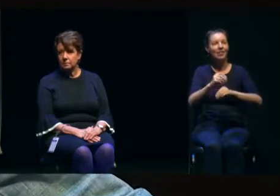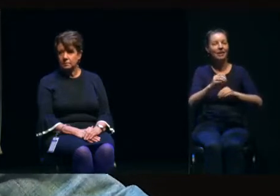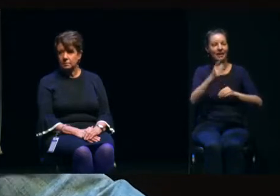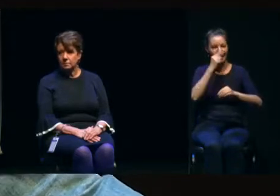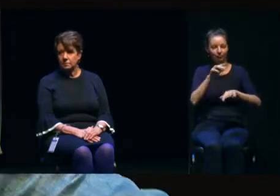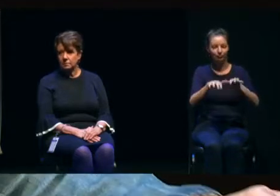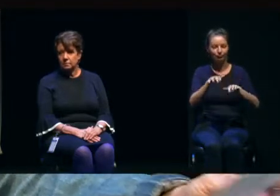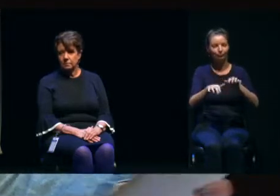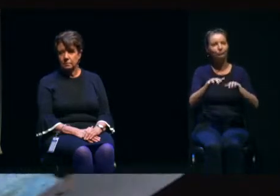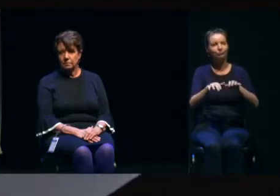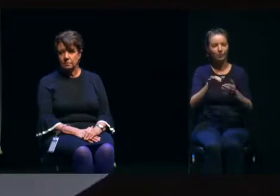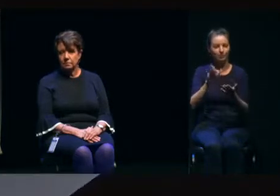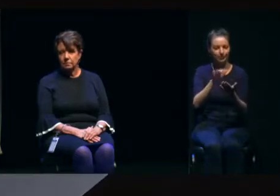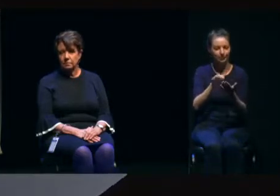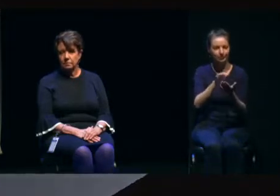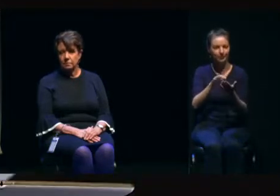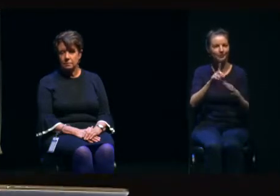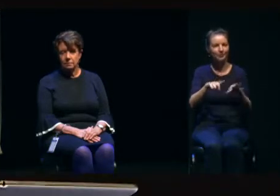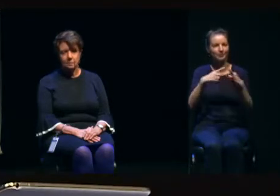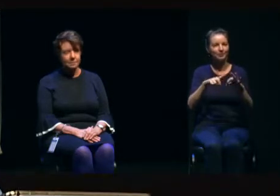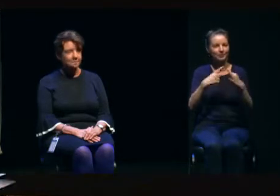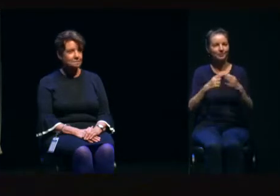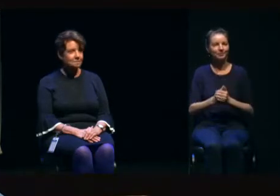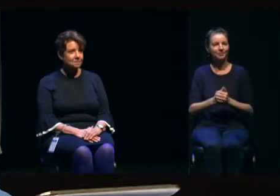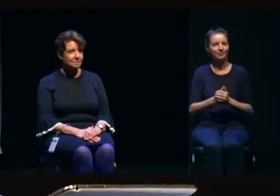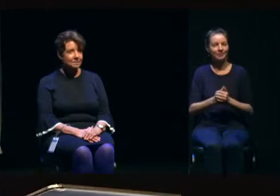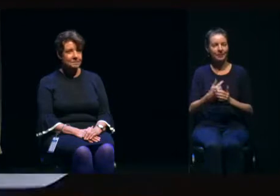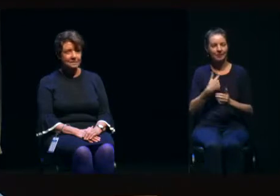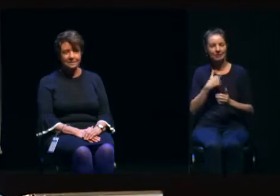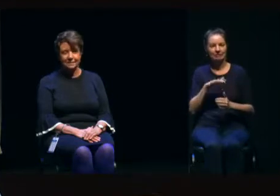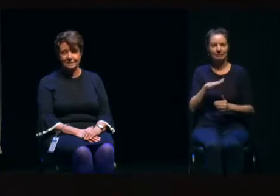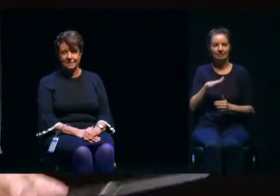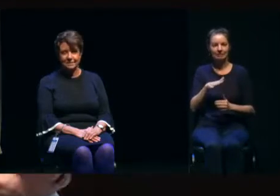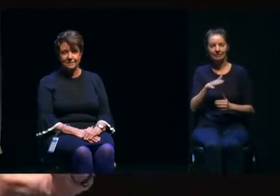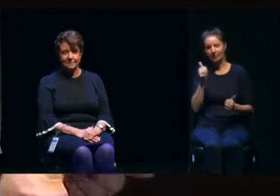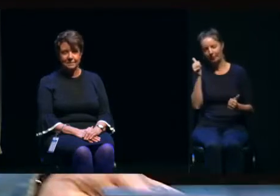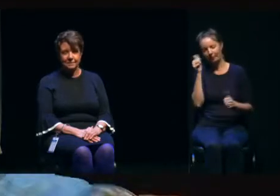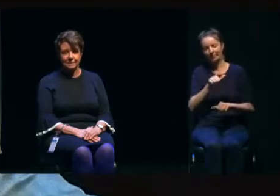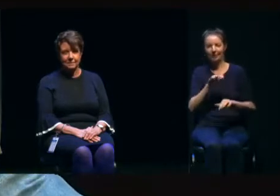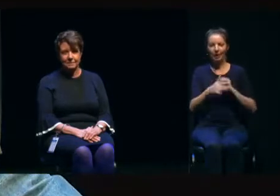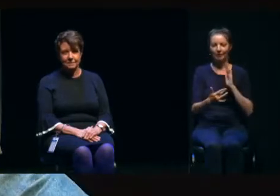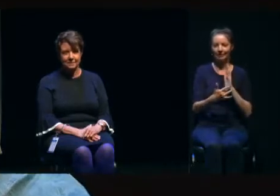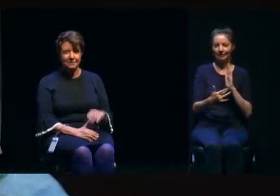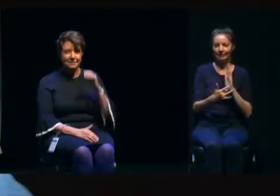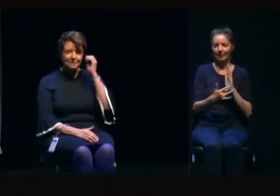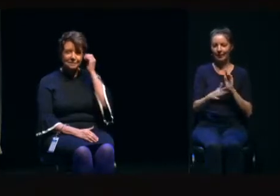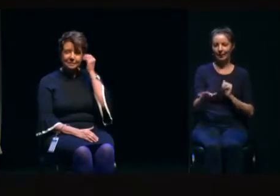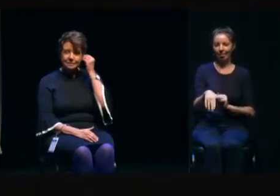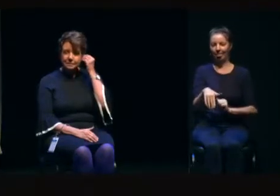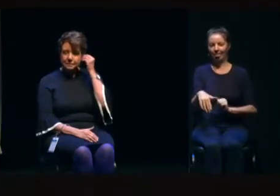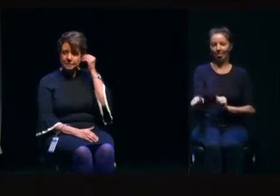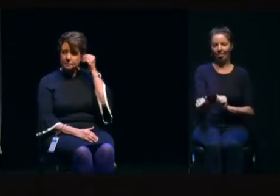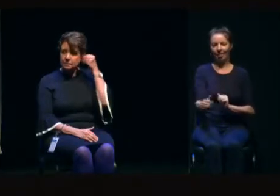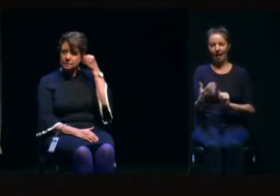have I'm extremely technically on top of things. I have a duvalaki here,